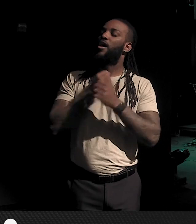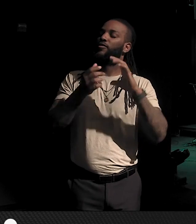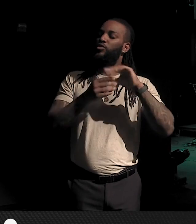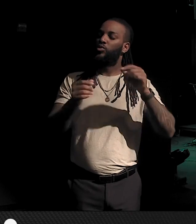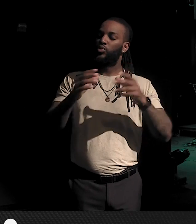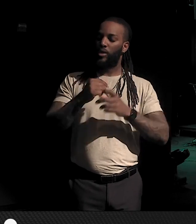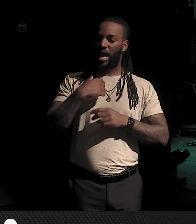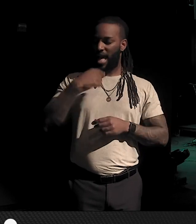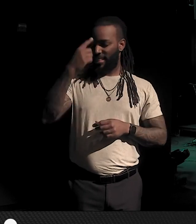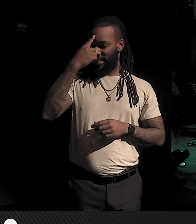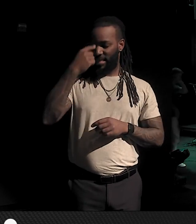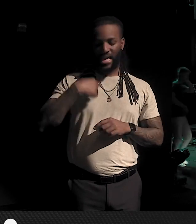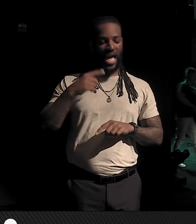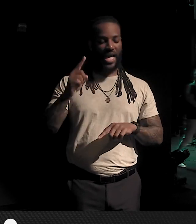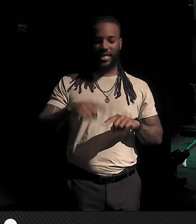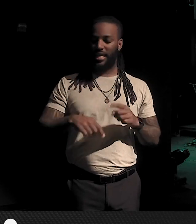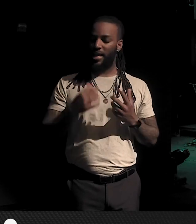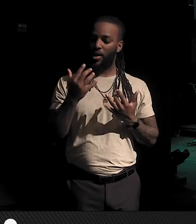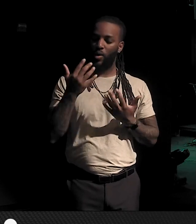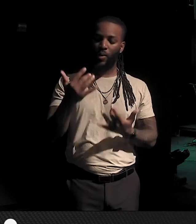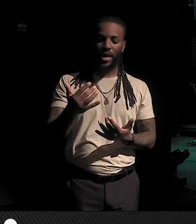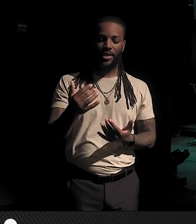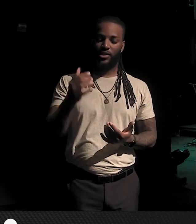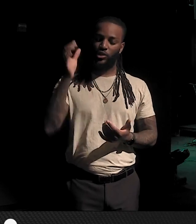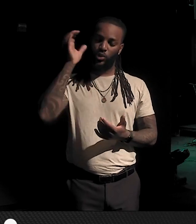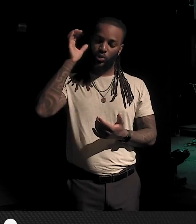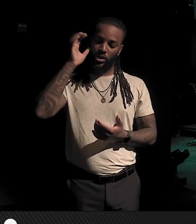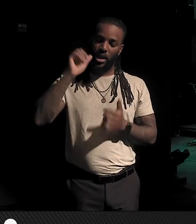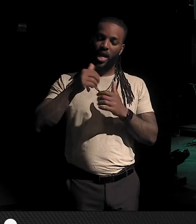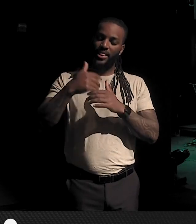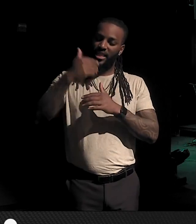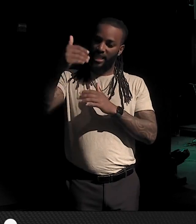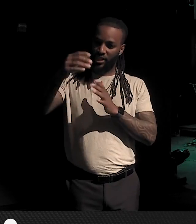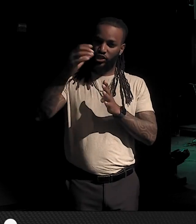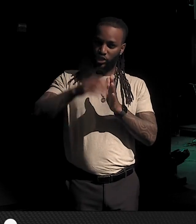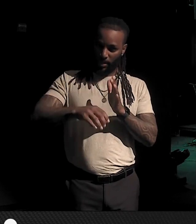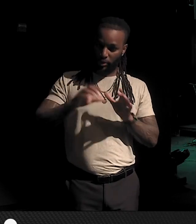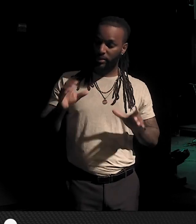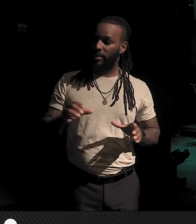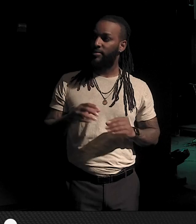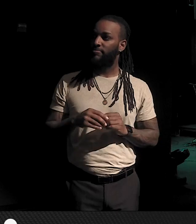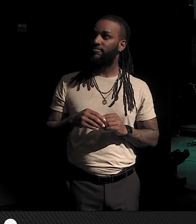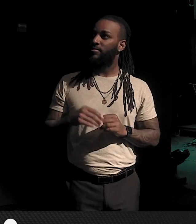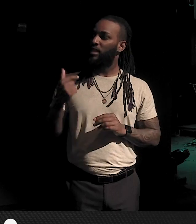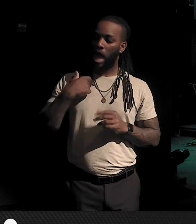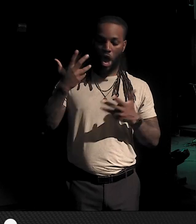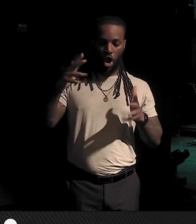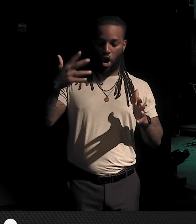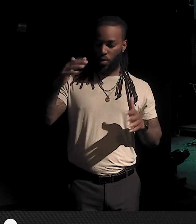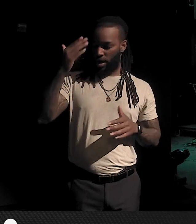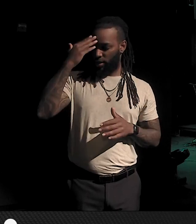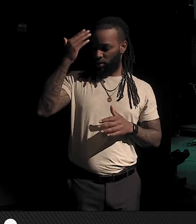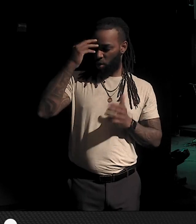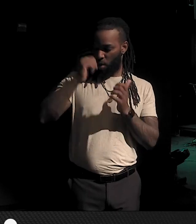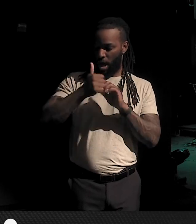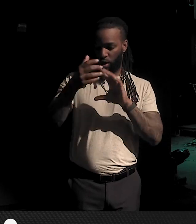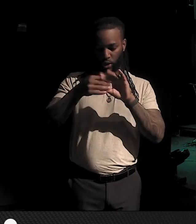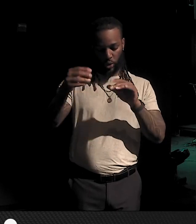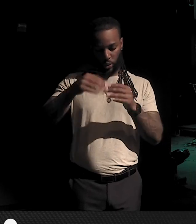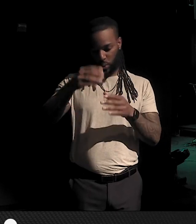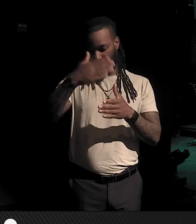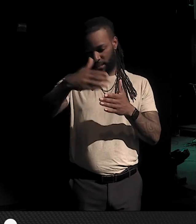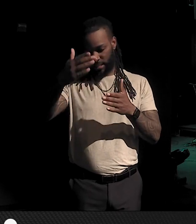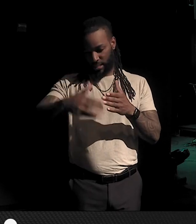I think I can't wait to hear how the next chapters go. I already know how the story ends. I